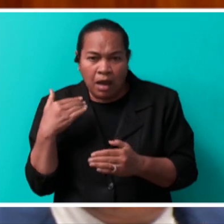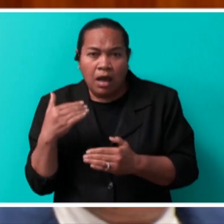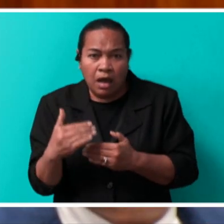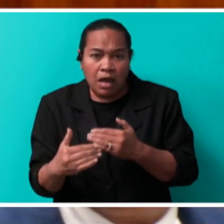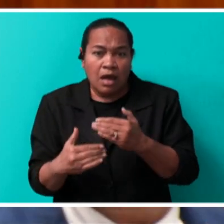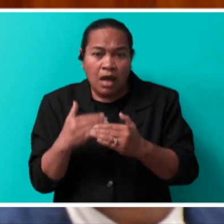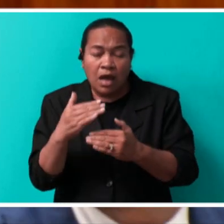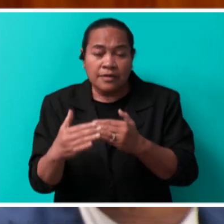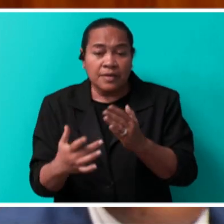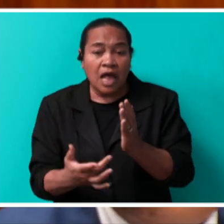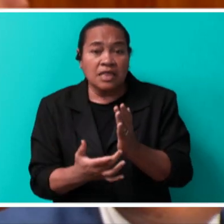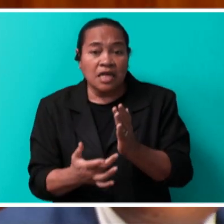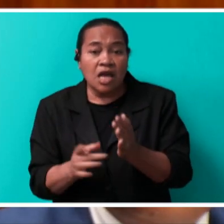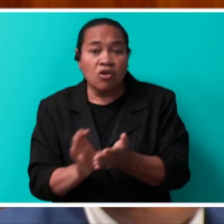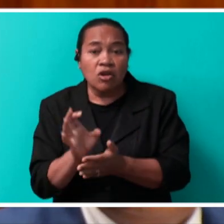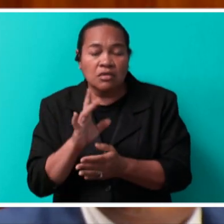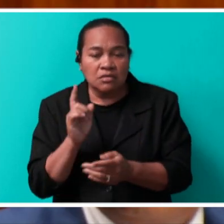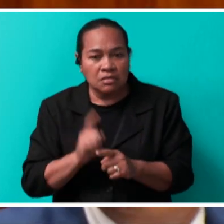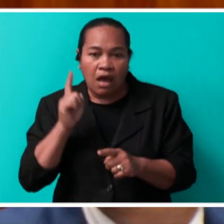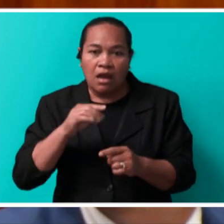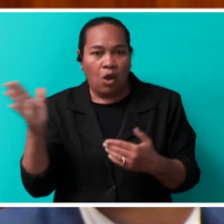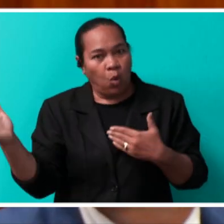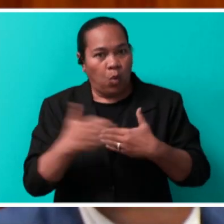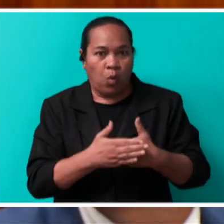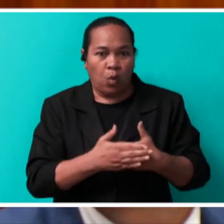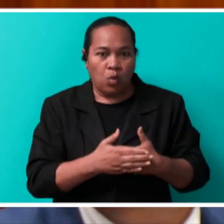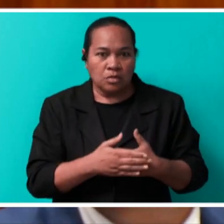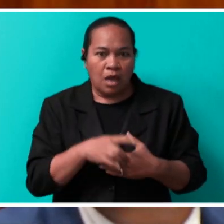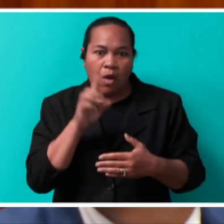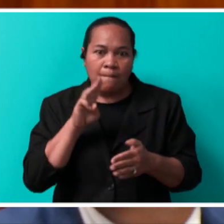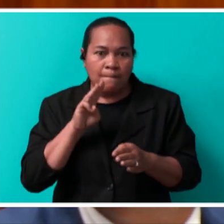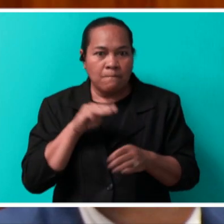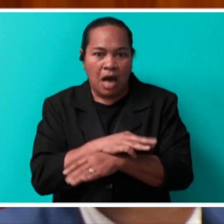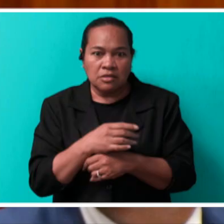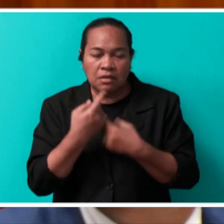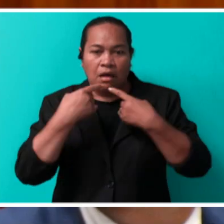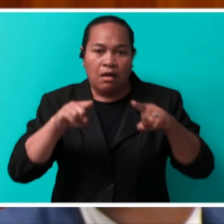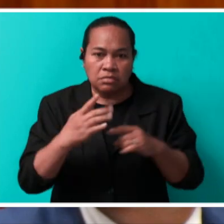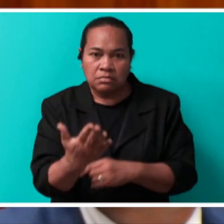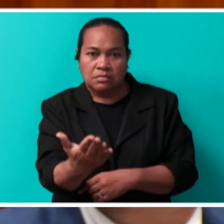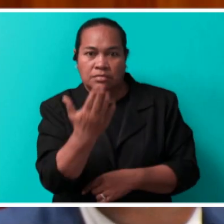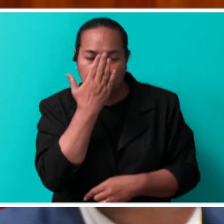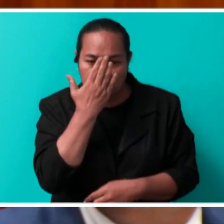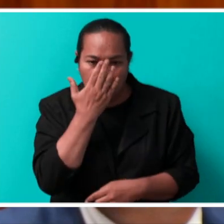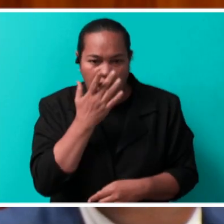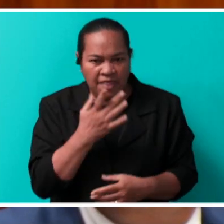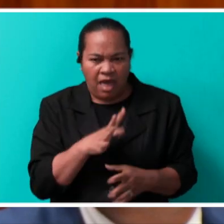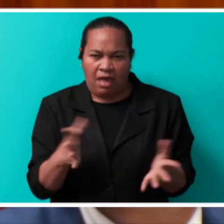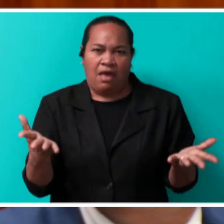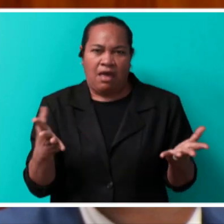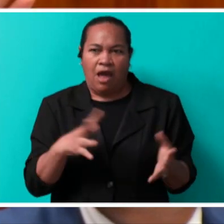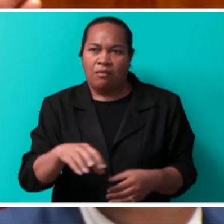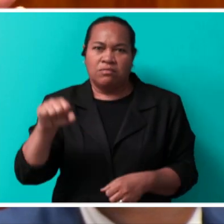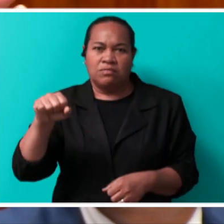the technical colleges were suddenly closed at a month's notice. And then there was a void. There